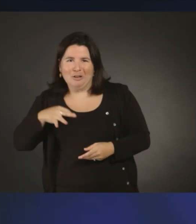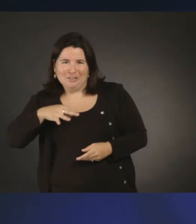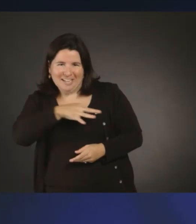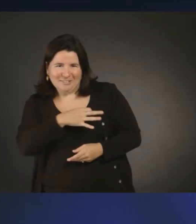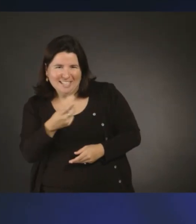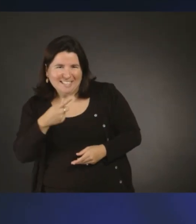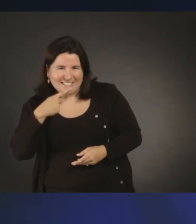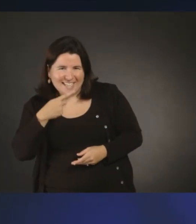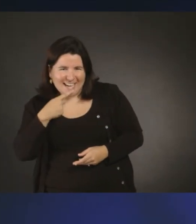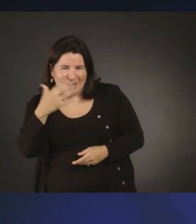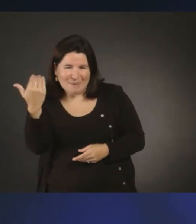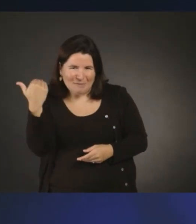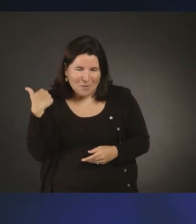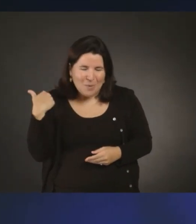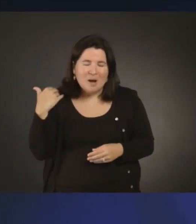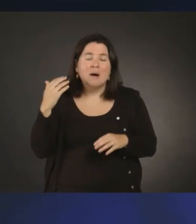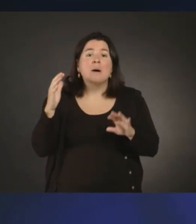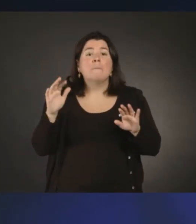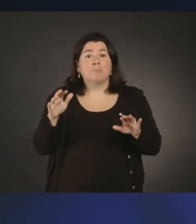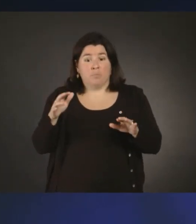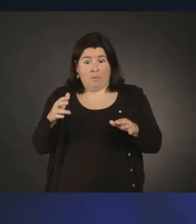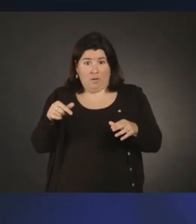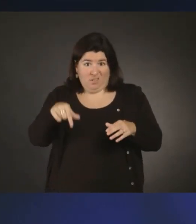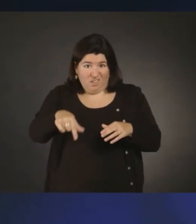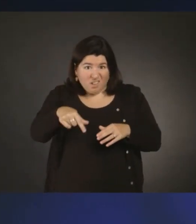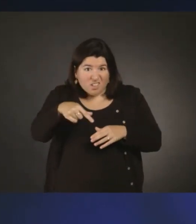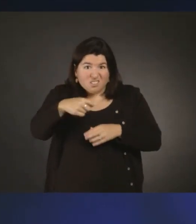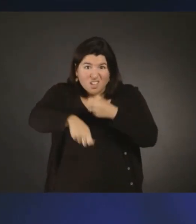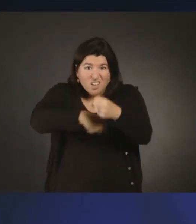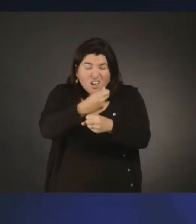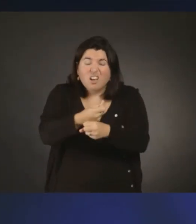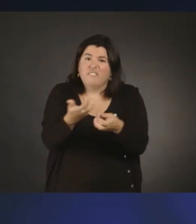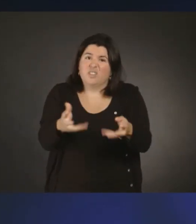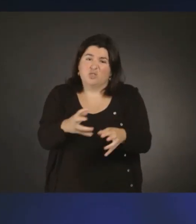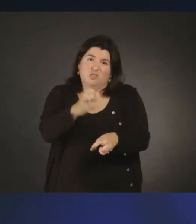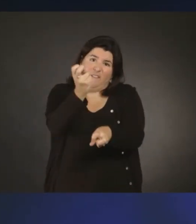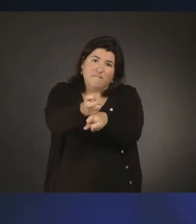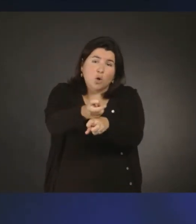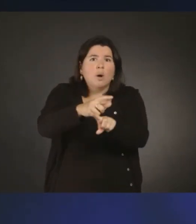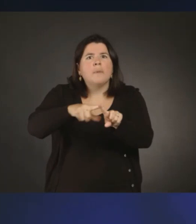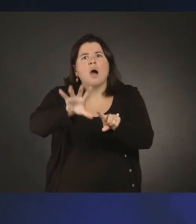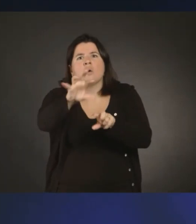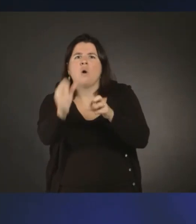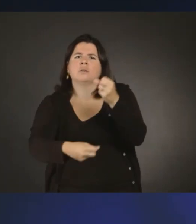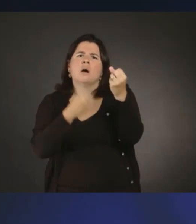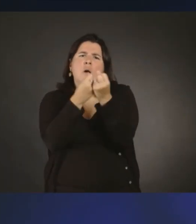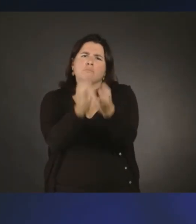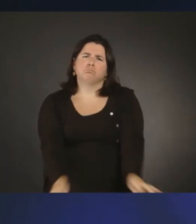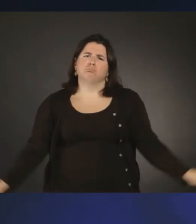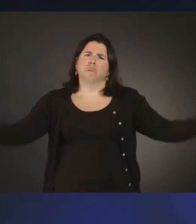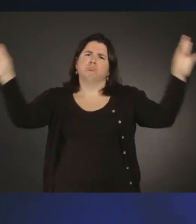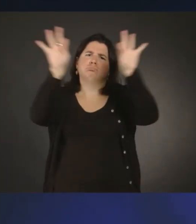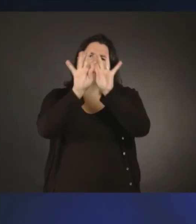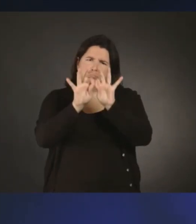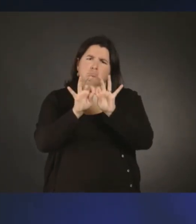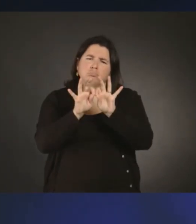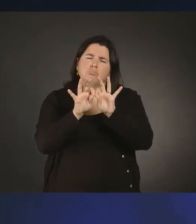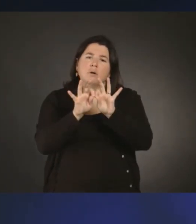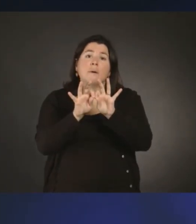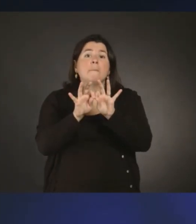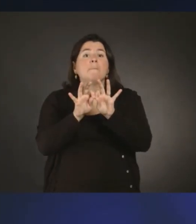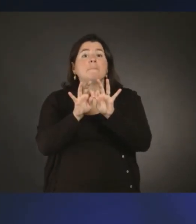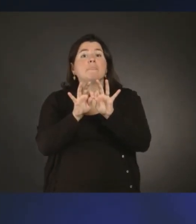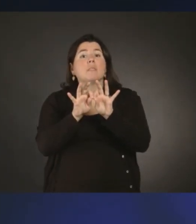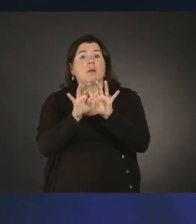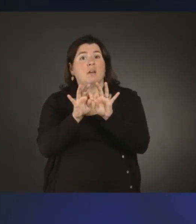say this before. During this difficult year, your support matters more than ever.